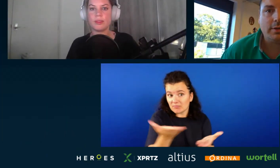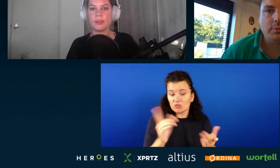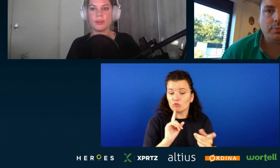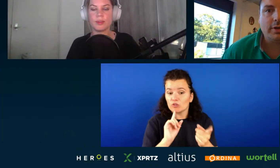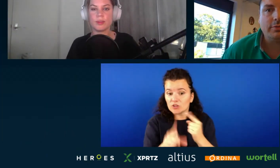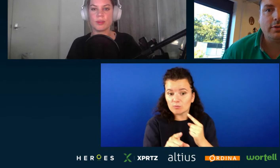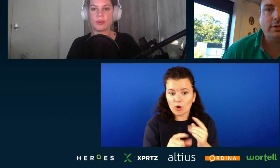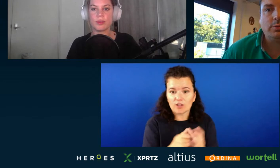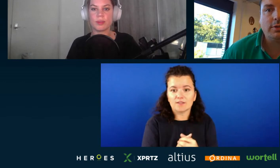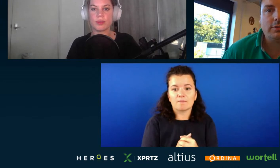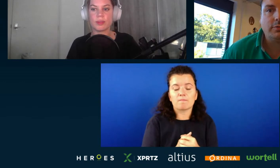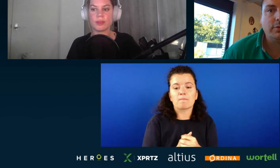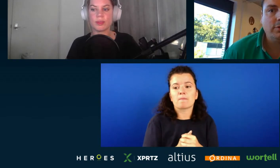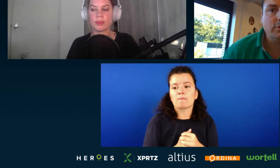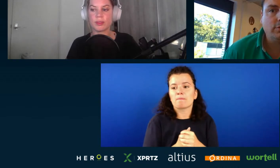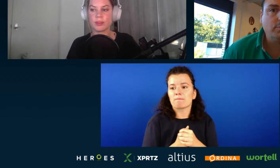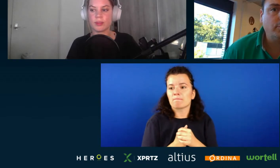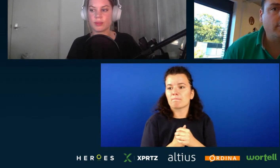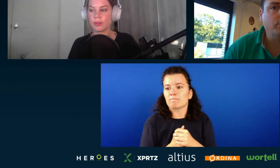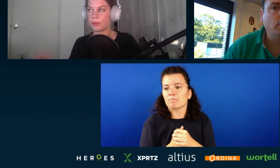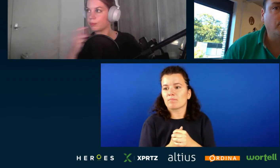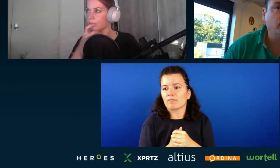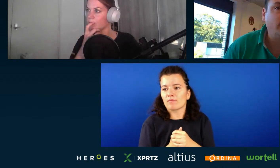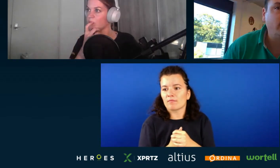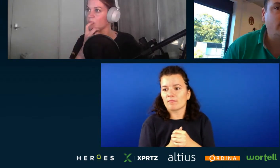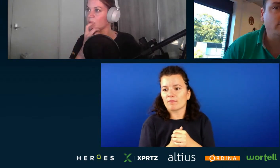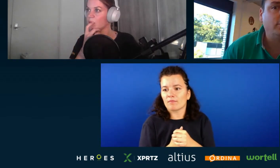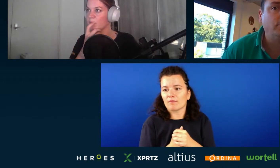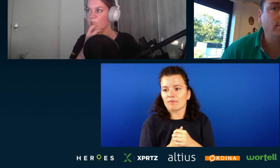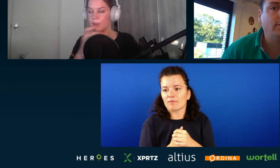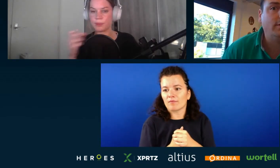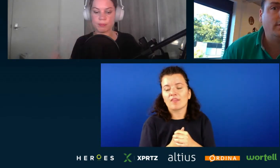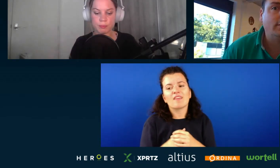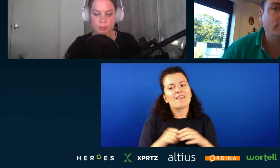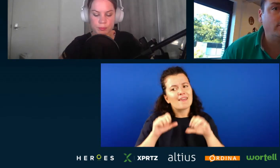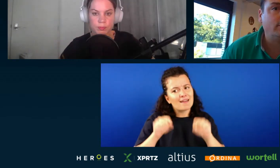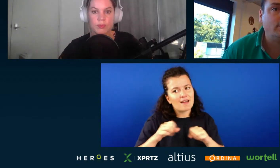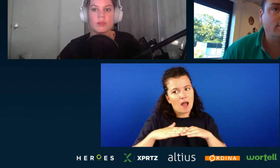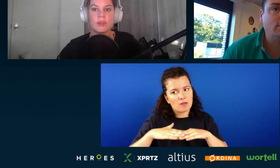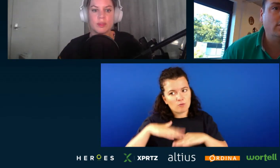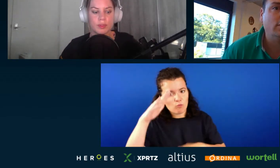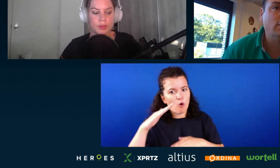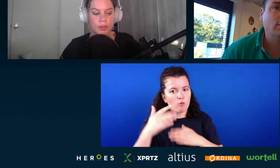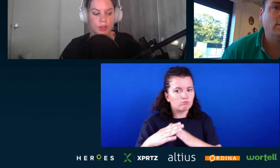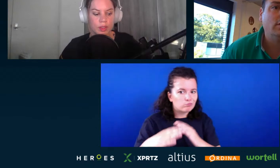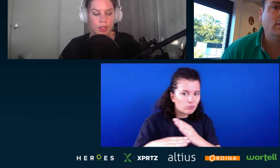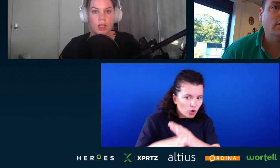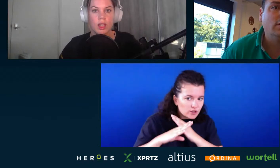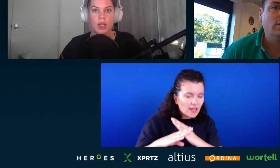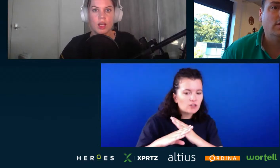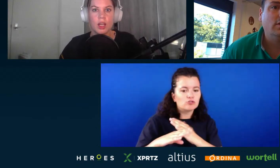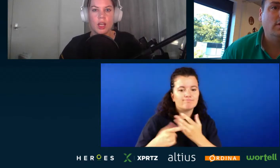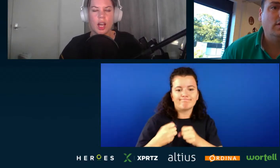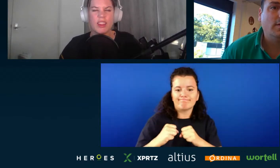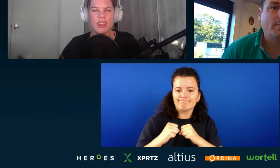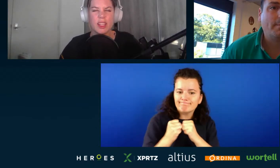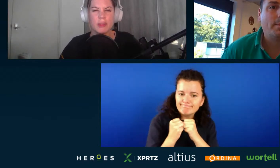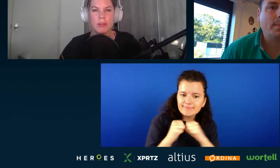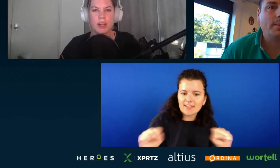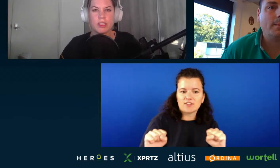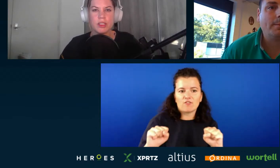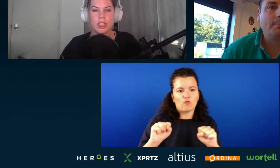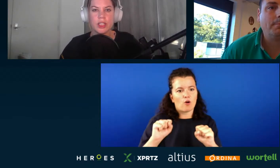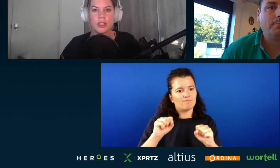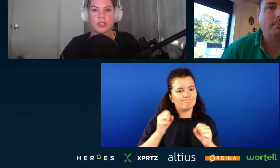can we enable private links with Azure Functions to provide more protection and security data in transit? I